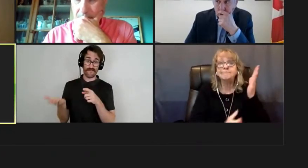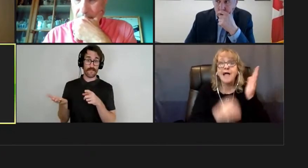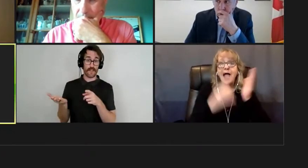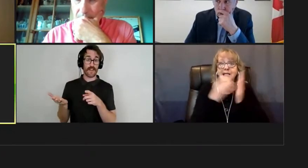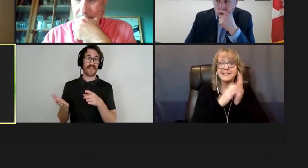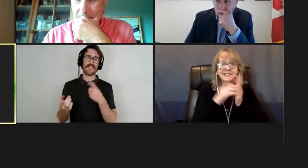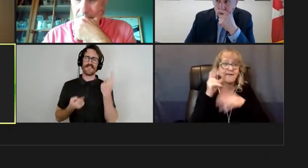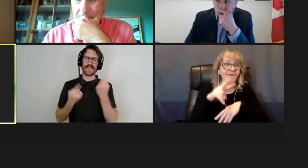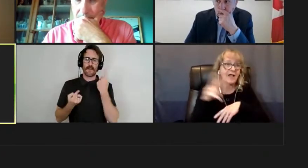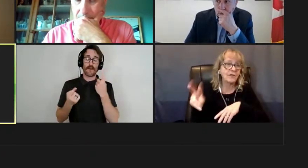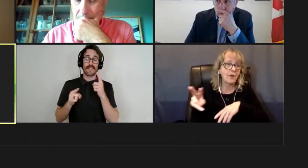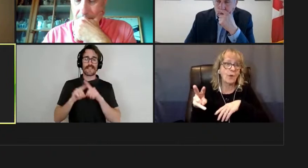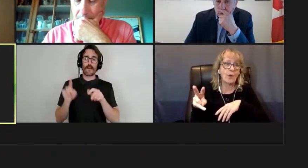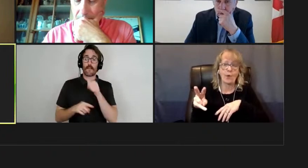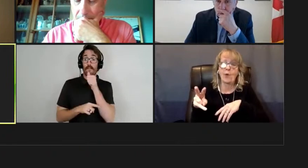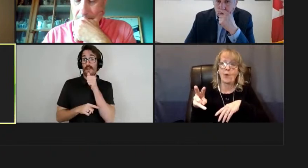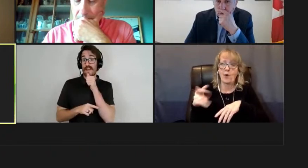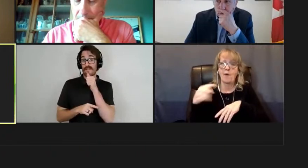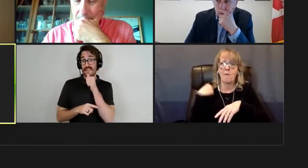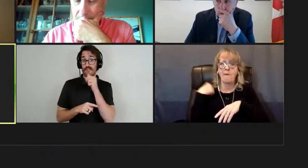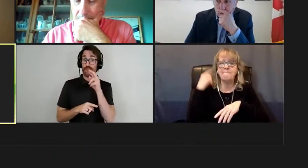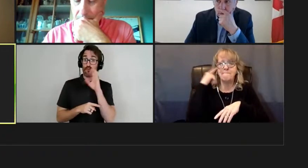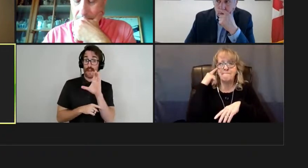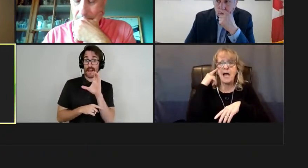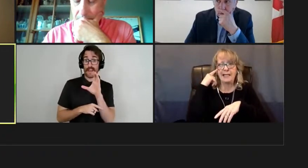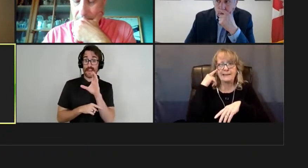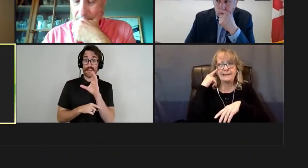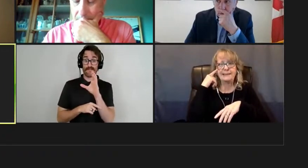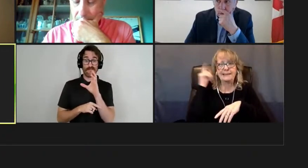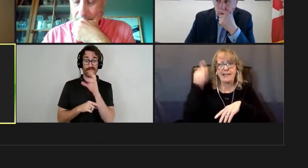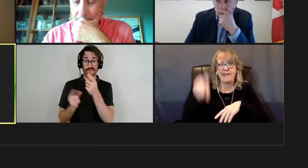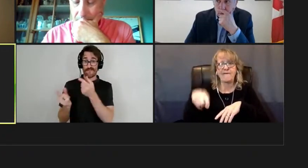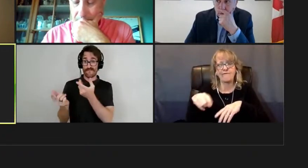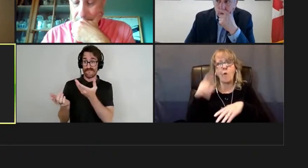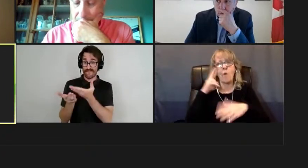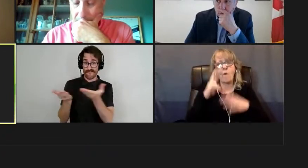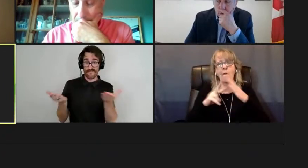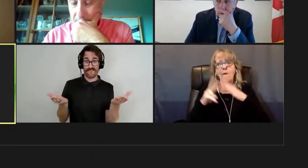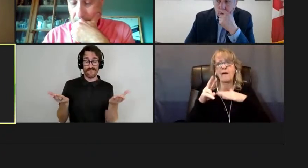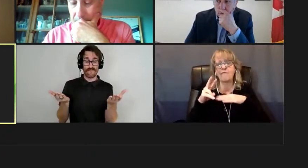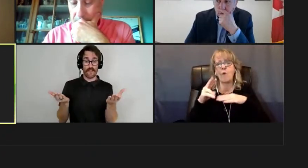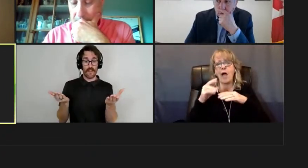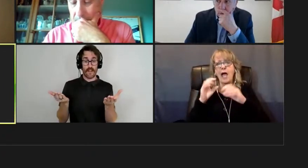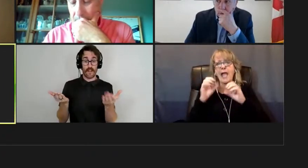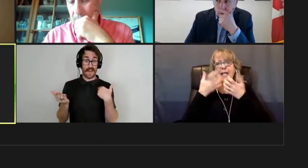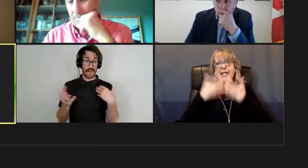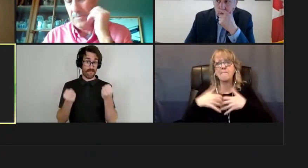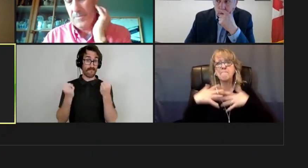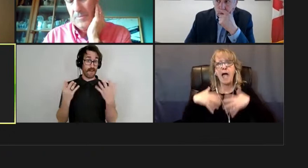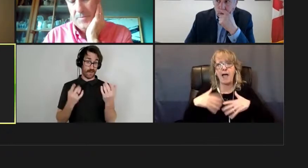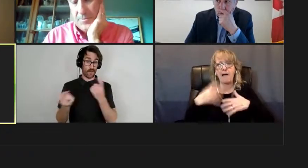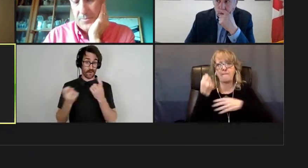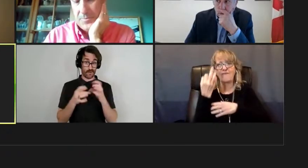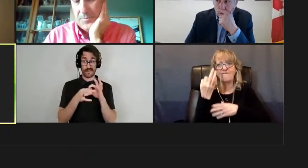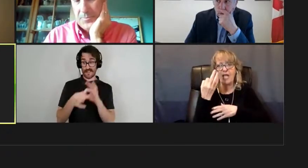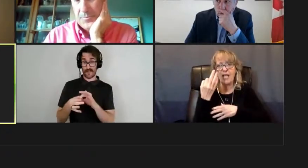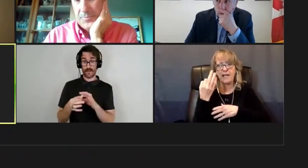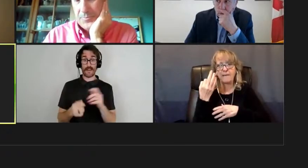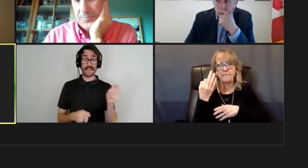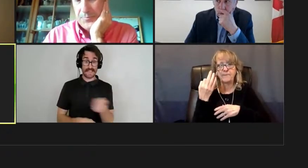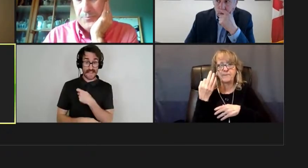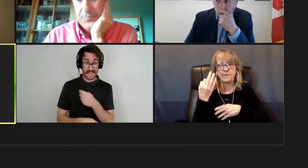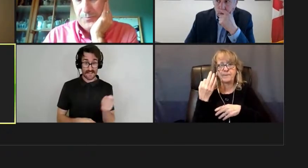private recreational amenities, I've had lots of questions about both tennis